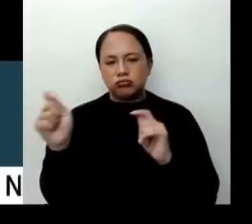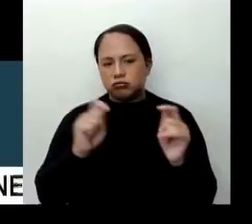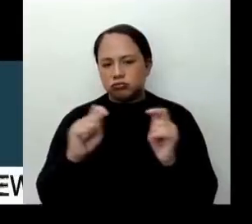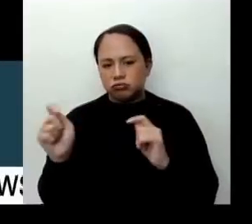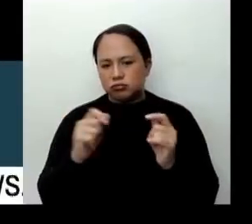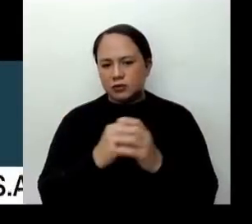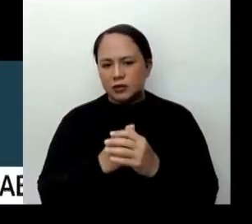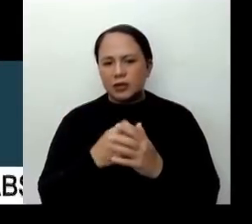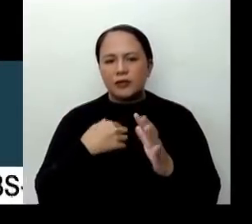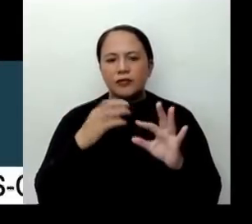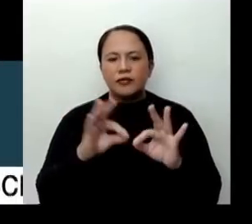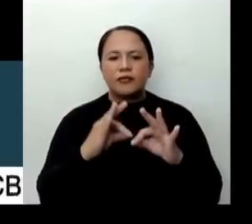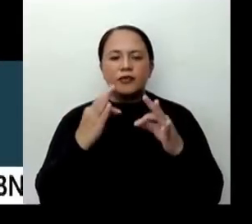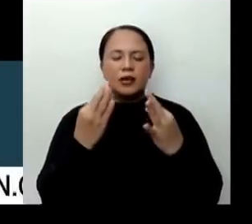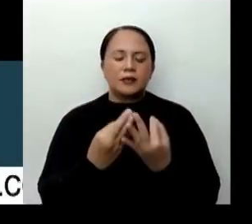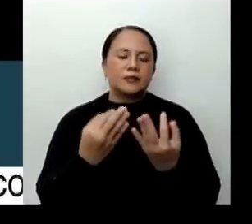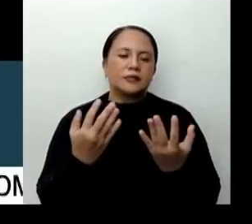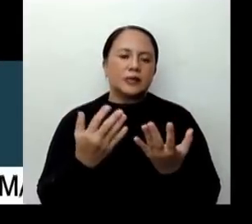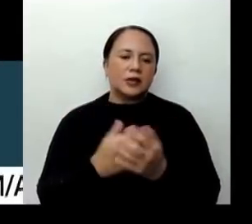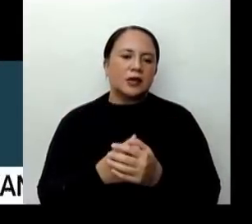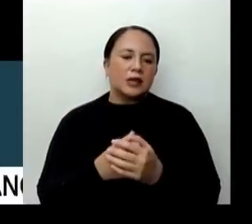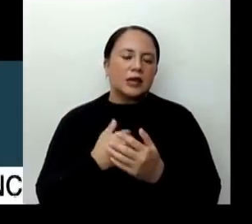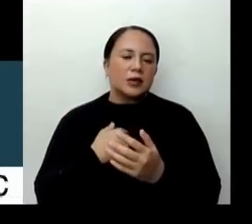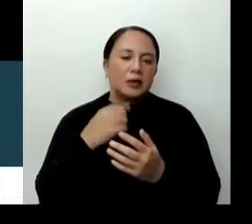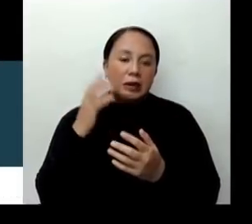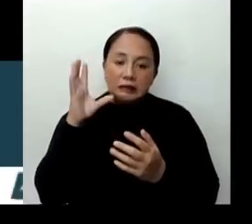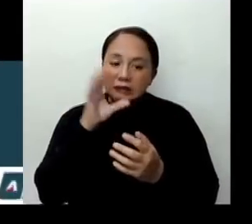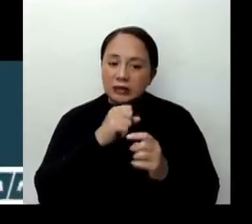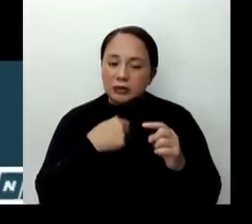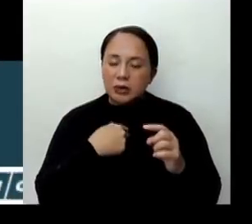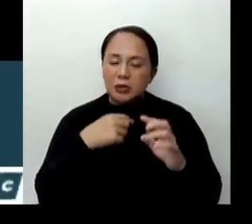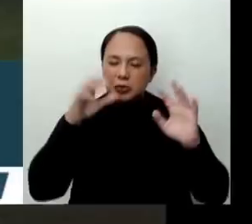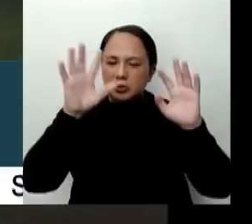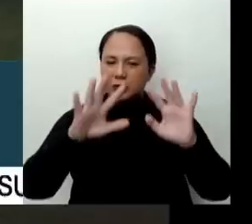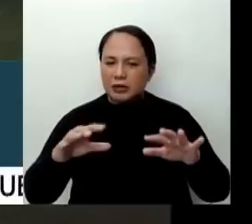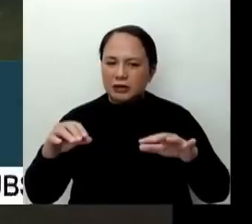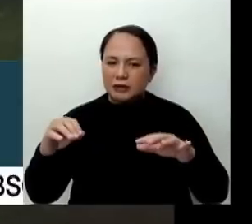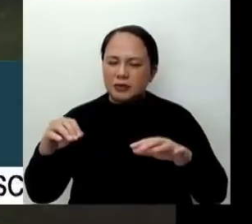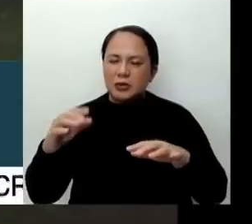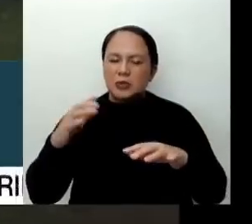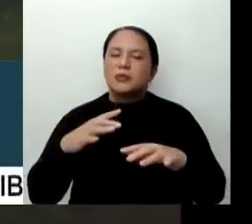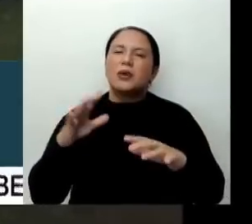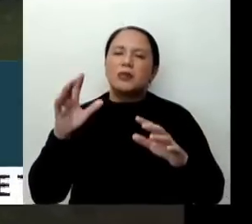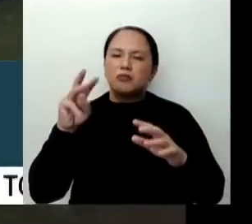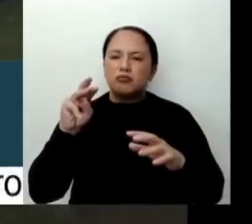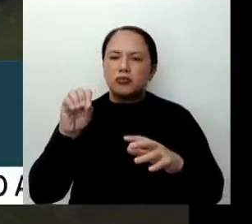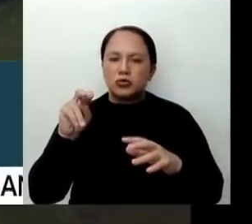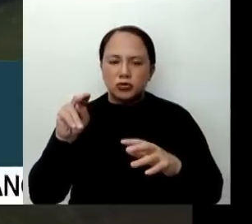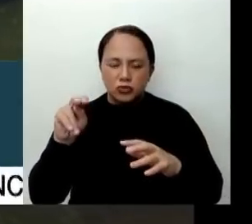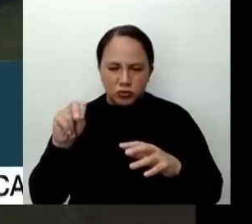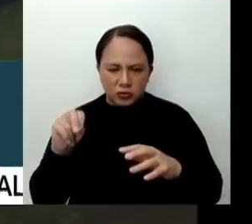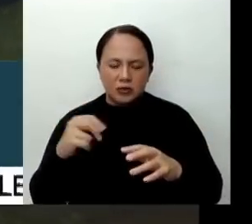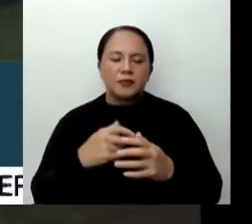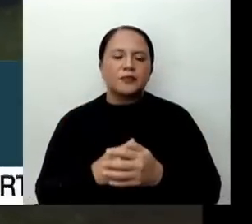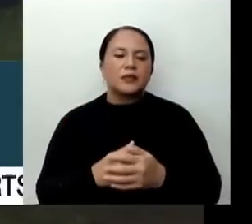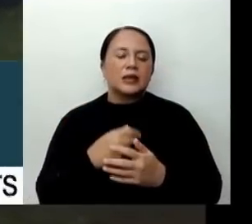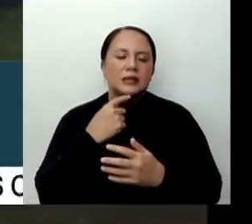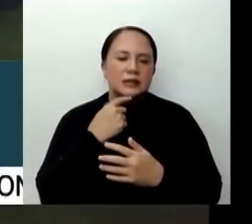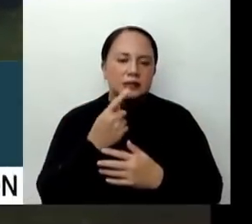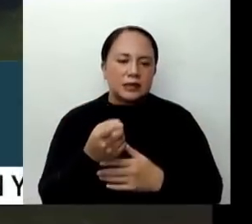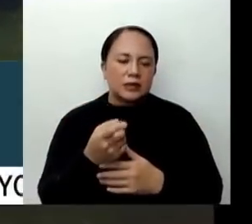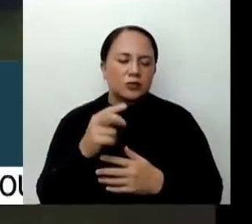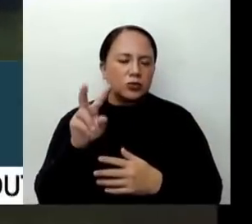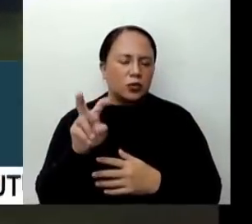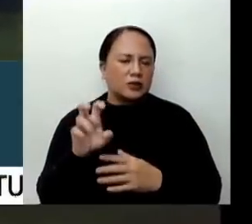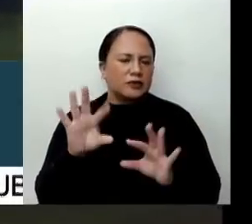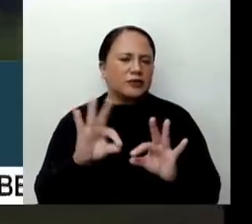of families over the weekend in anticipation of the effects of the southwest monsoon. Mayor Graham Ancelante announced that over 400